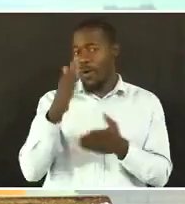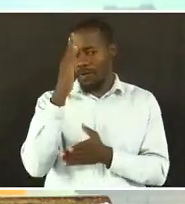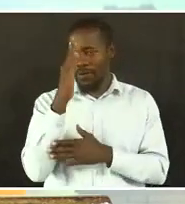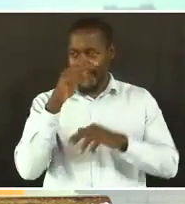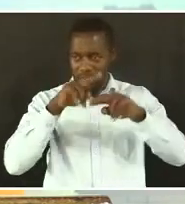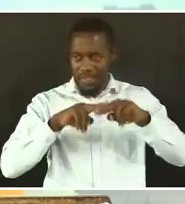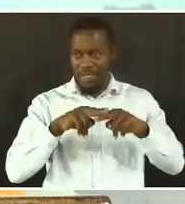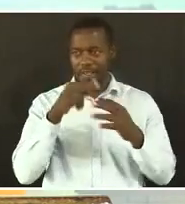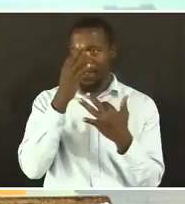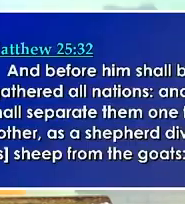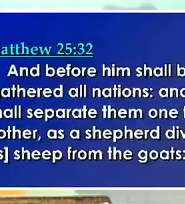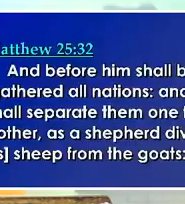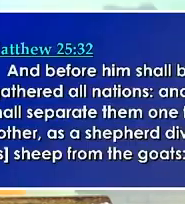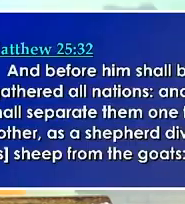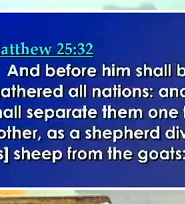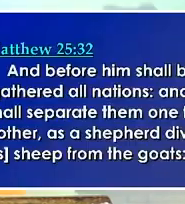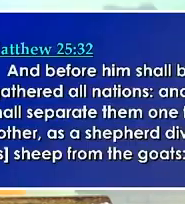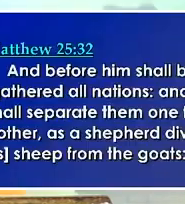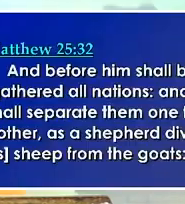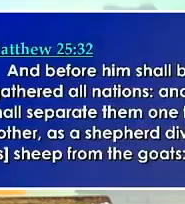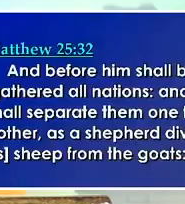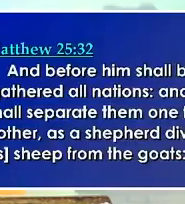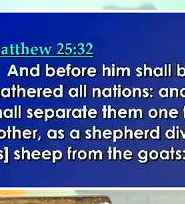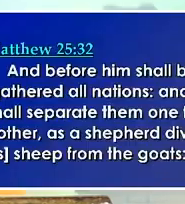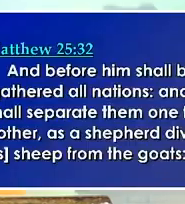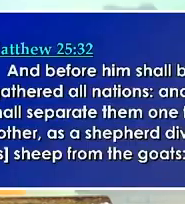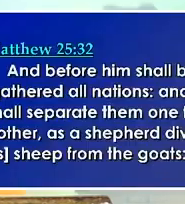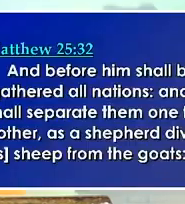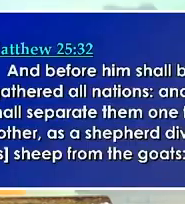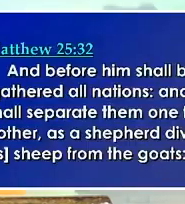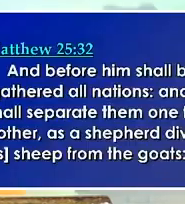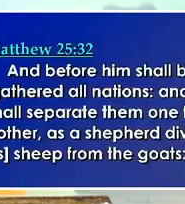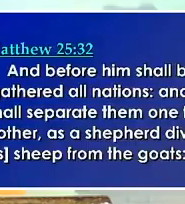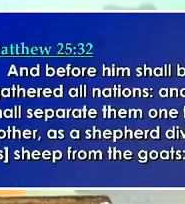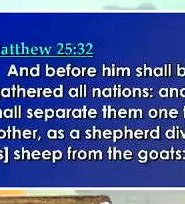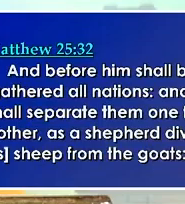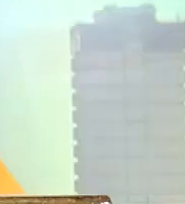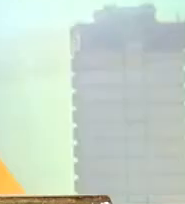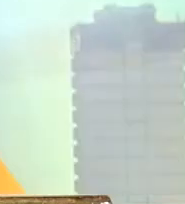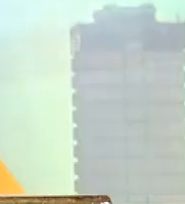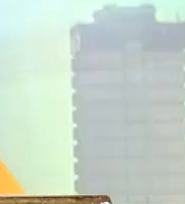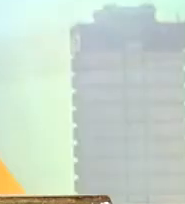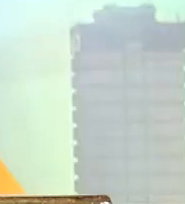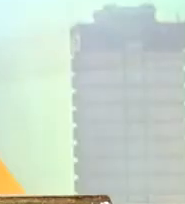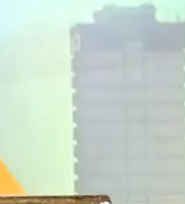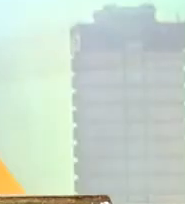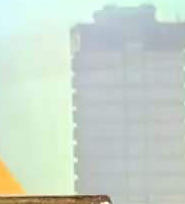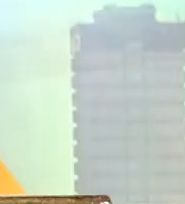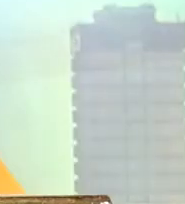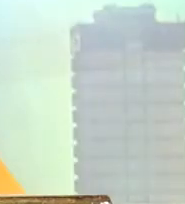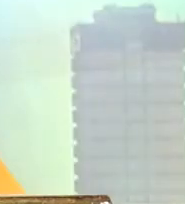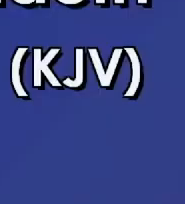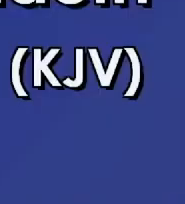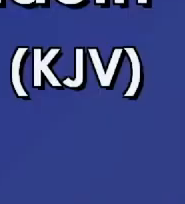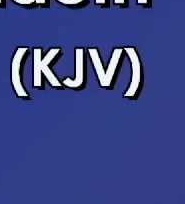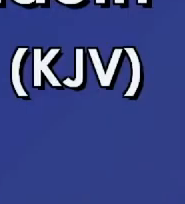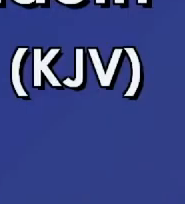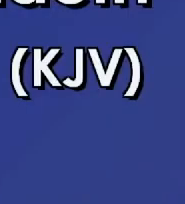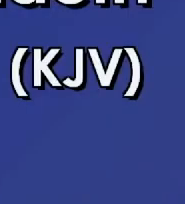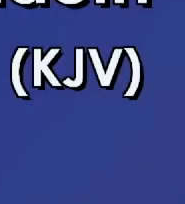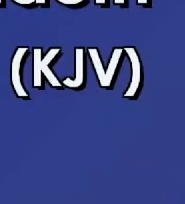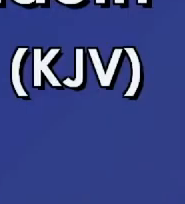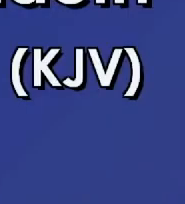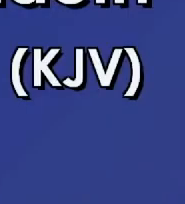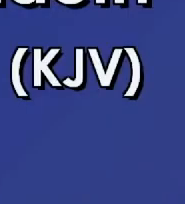says, and before him shall be gathered all the nations, and he shall separate one